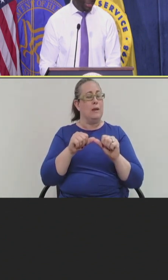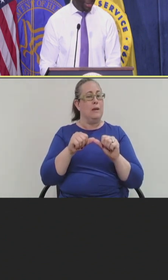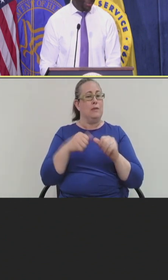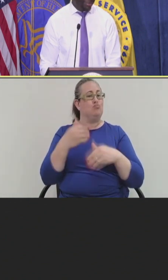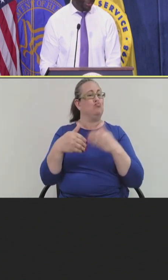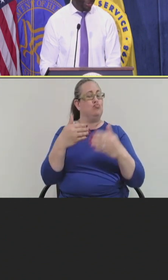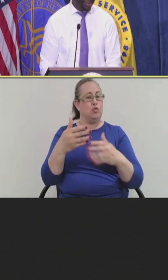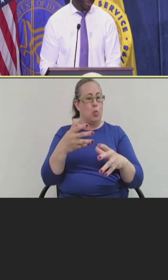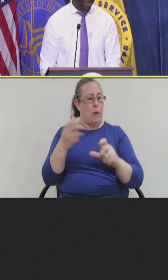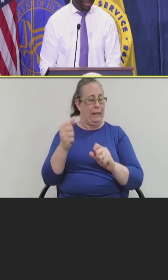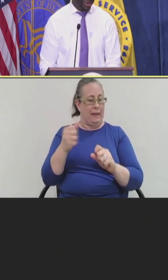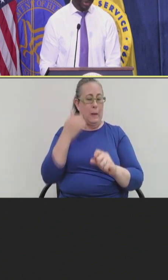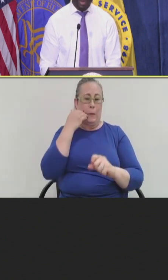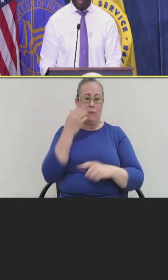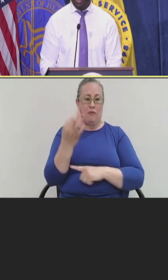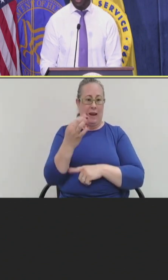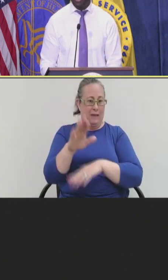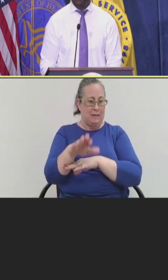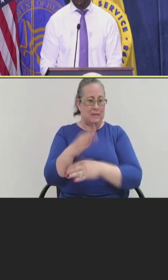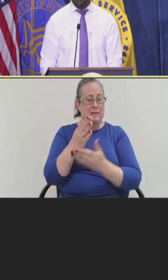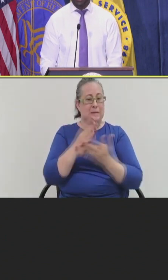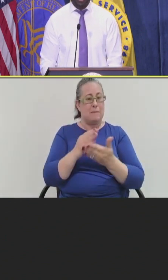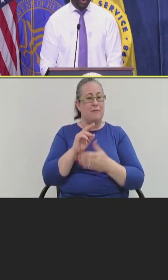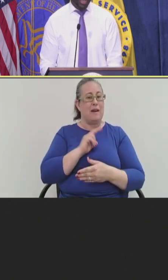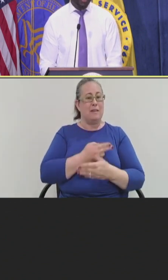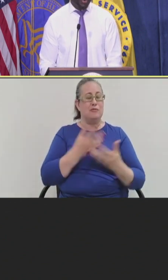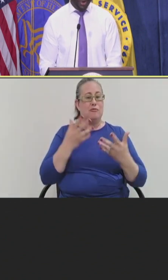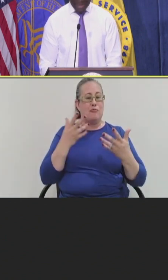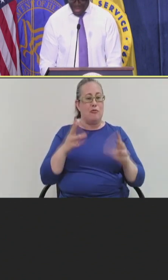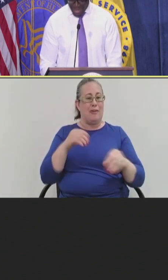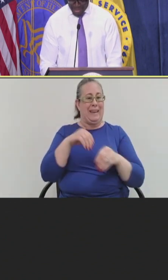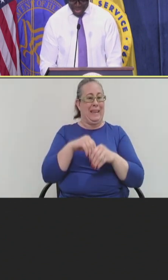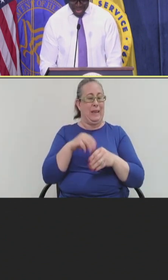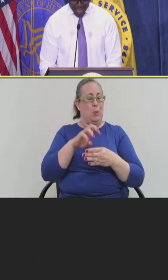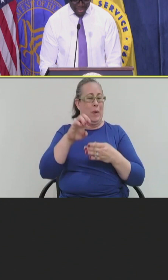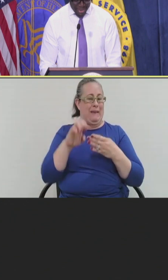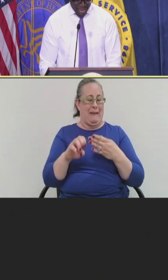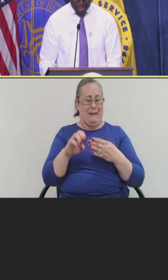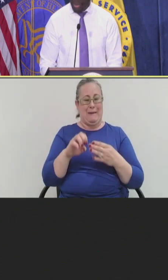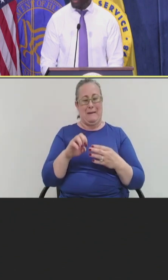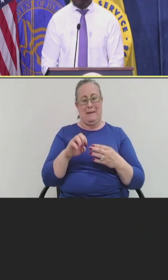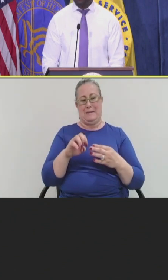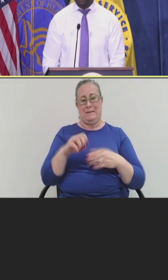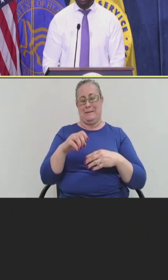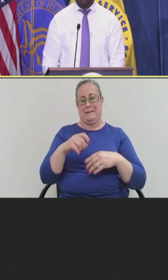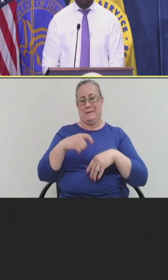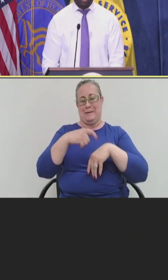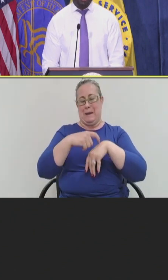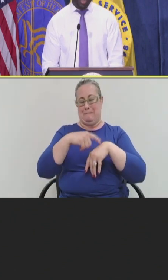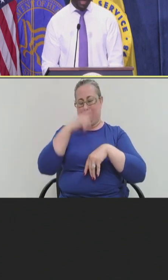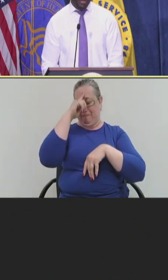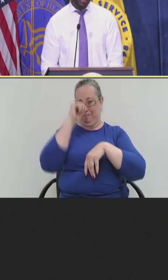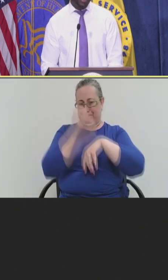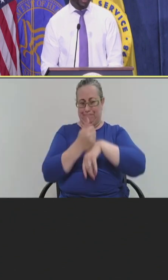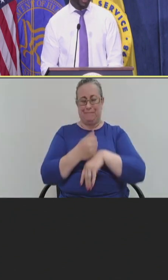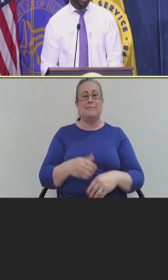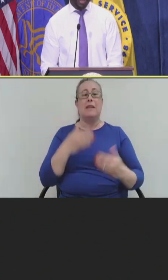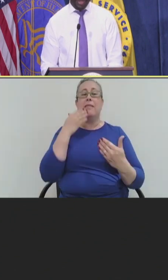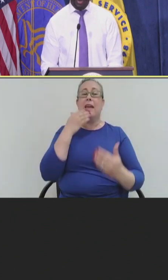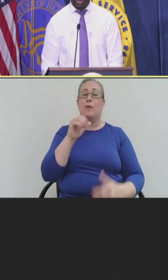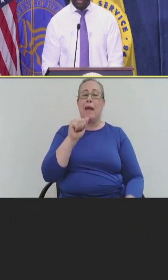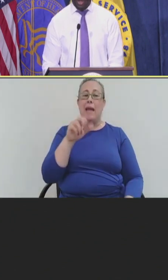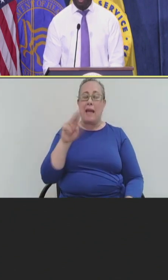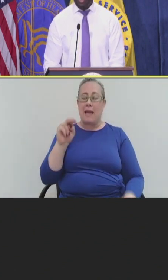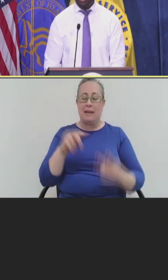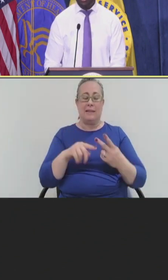afternoon. Some of us are already in a weekend mood. But thank you, Anne. Thank